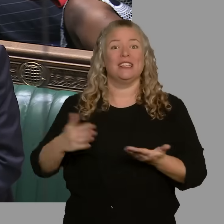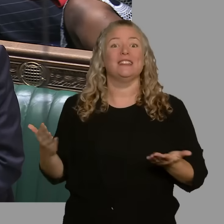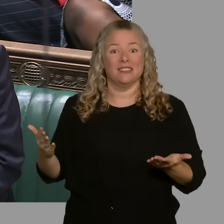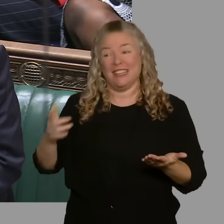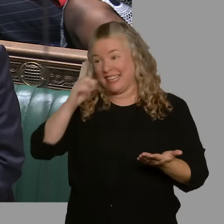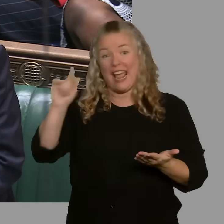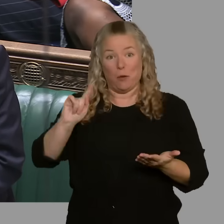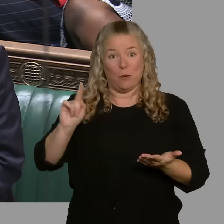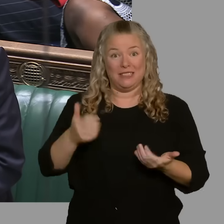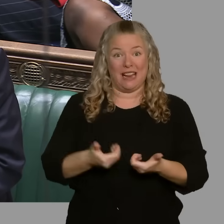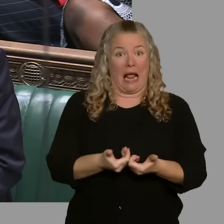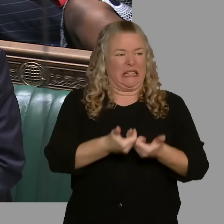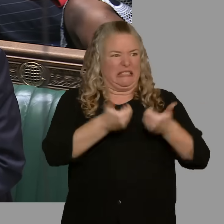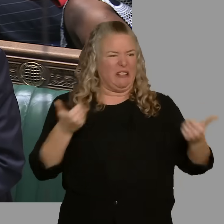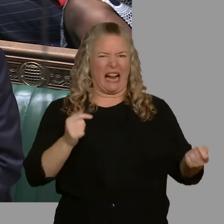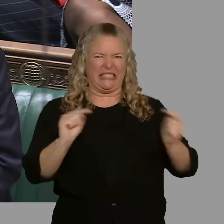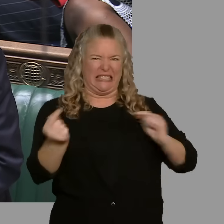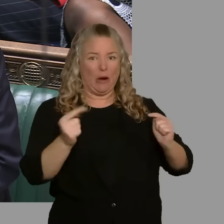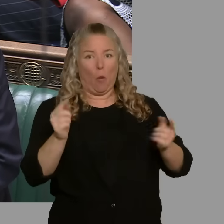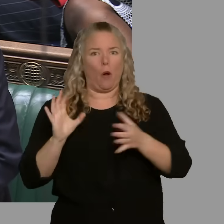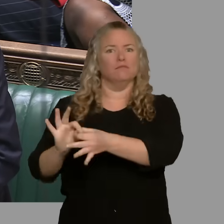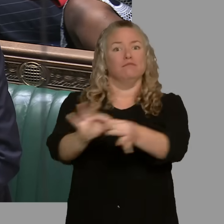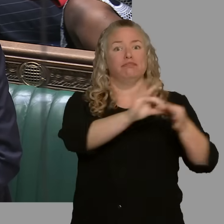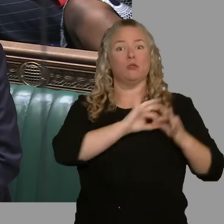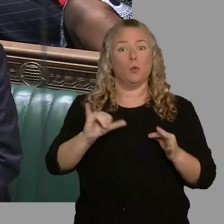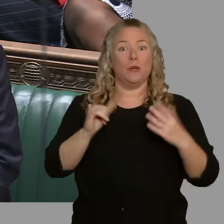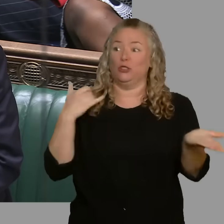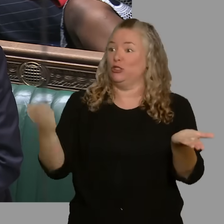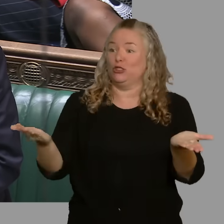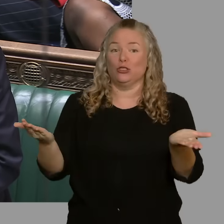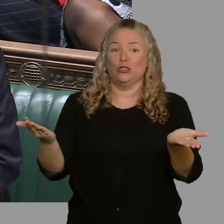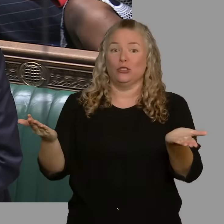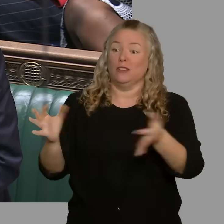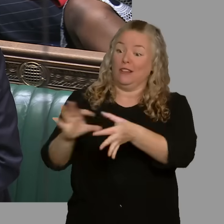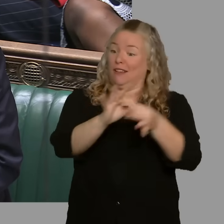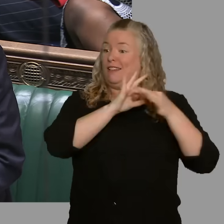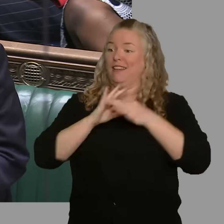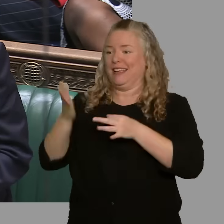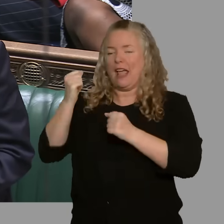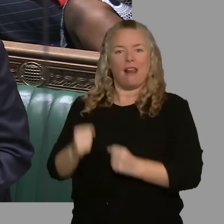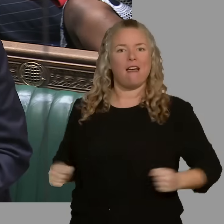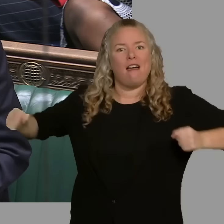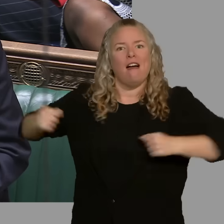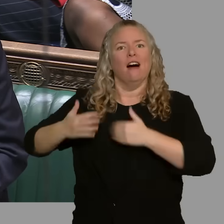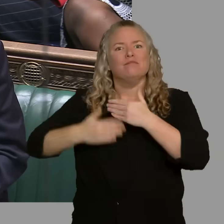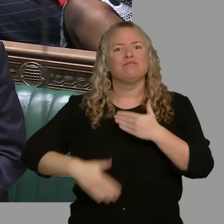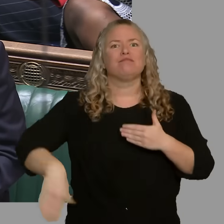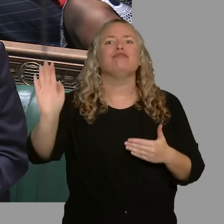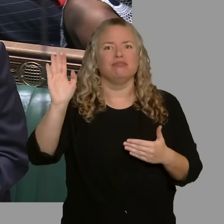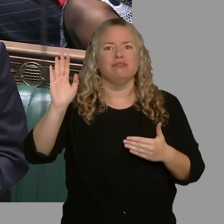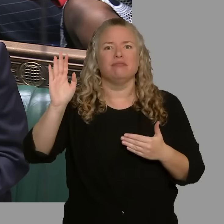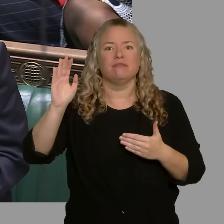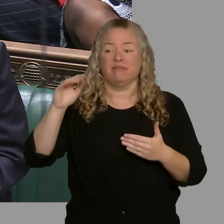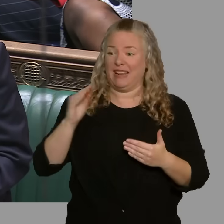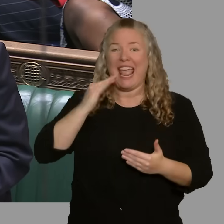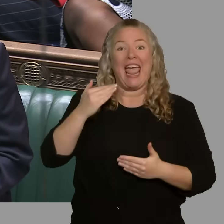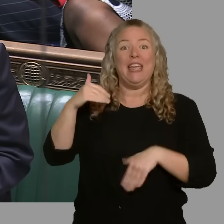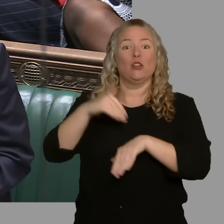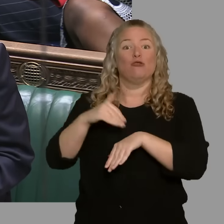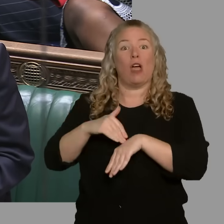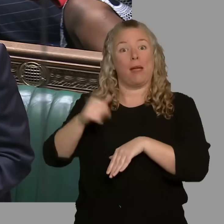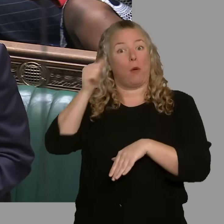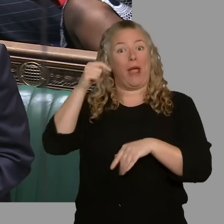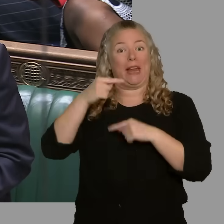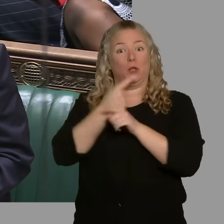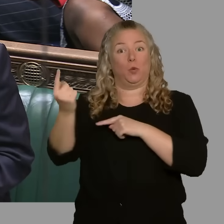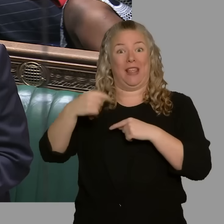in Manchester and a despicable arson attack on the mosque in Peacehaven. I want to be clear as Prime Minister. I am